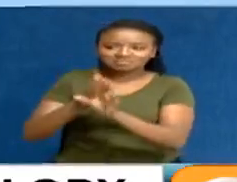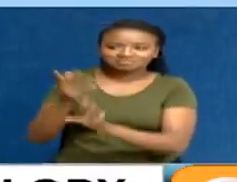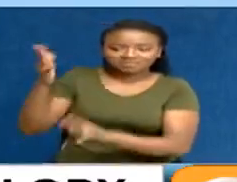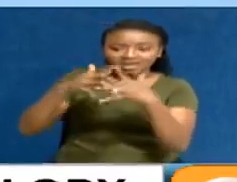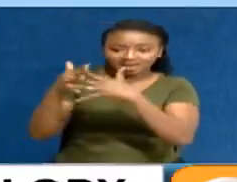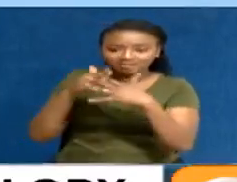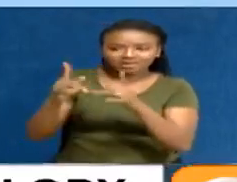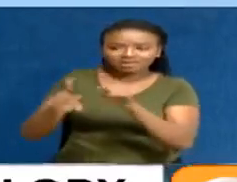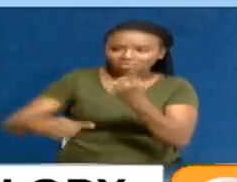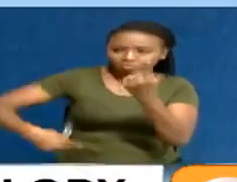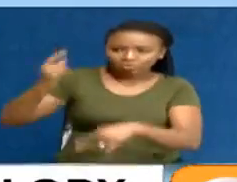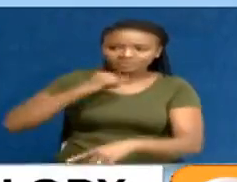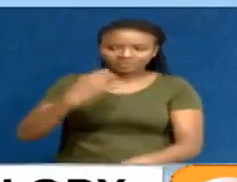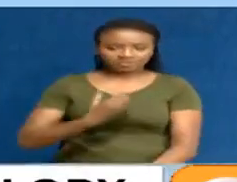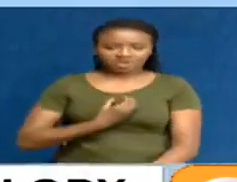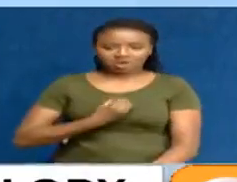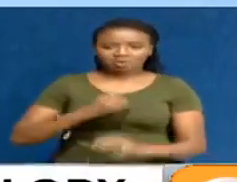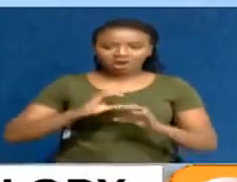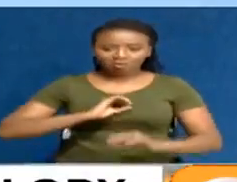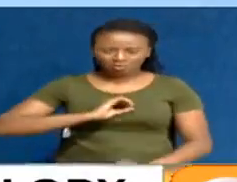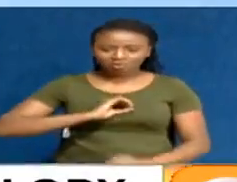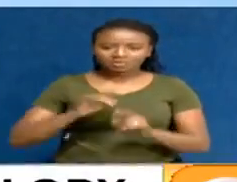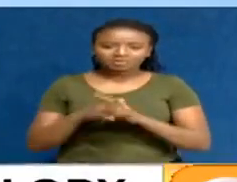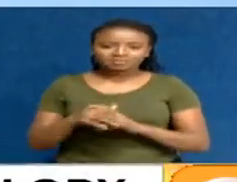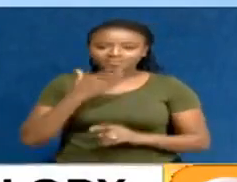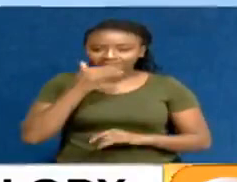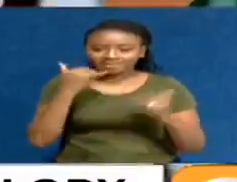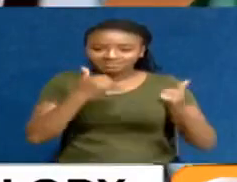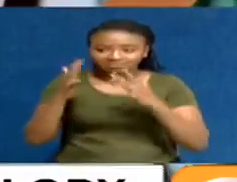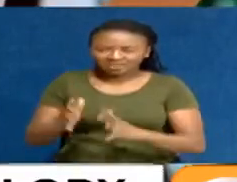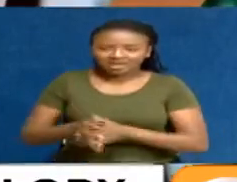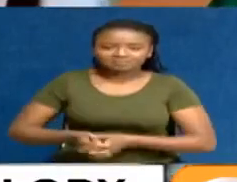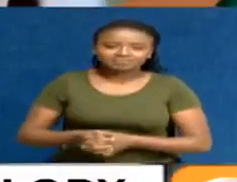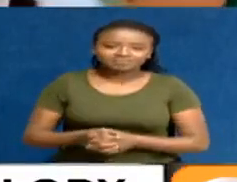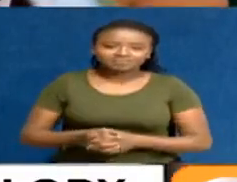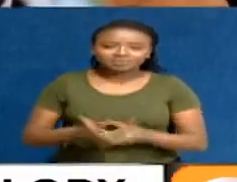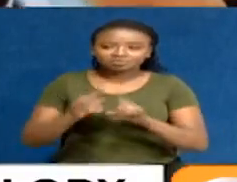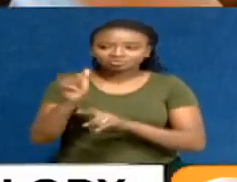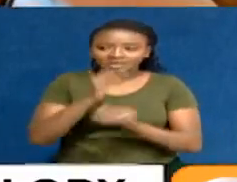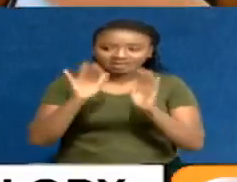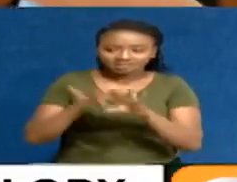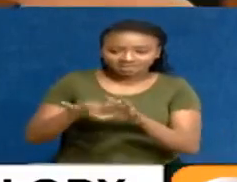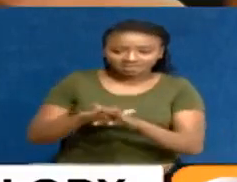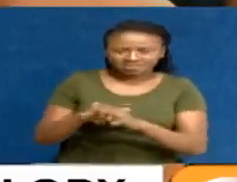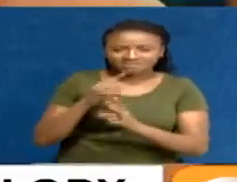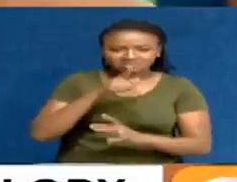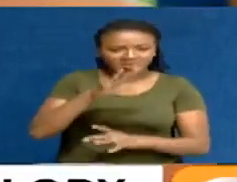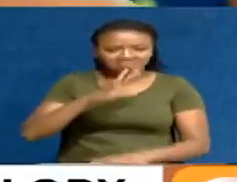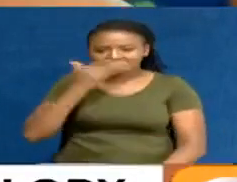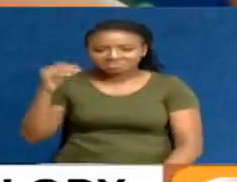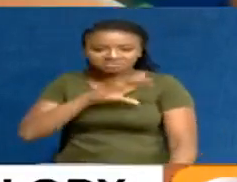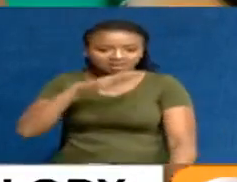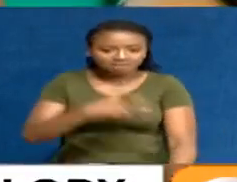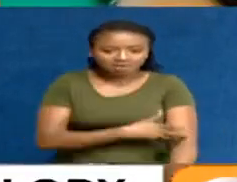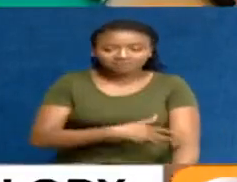Most Valuable Player Award and Best Small Forward. Her teammate, Fel Maskoranga, was crowned Best Power Forward.